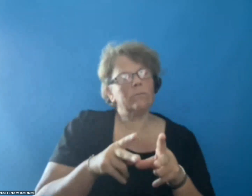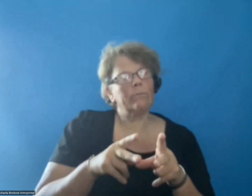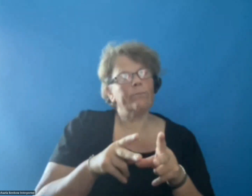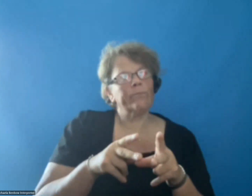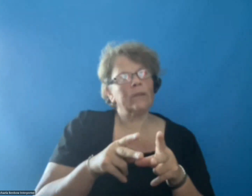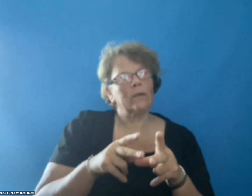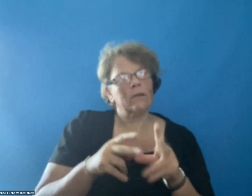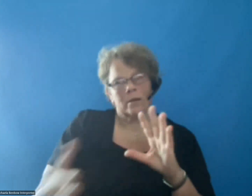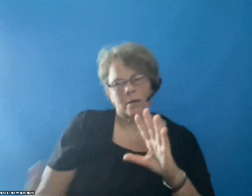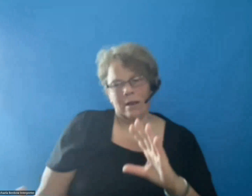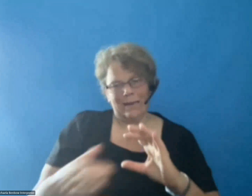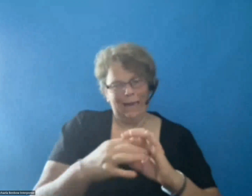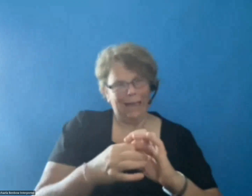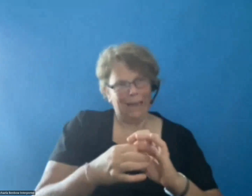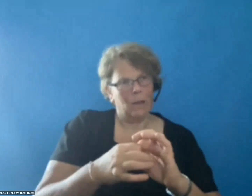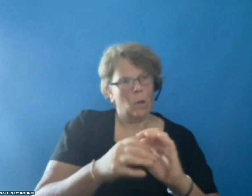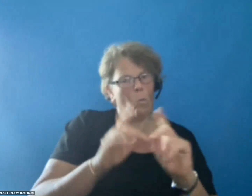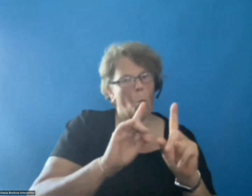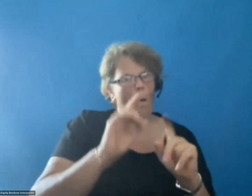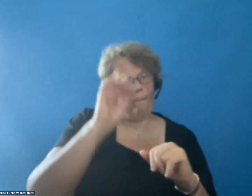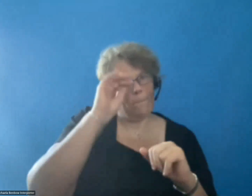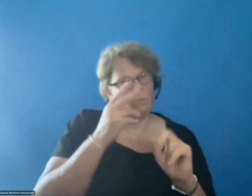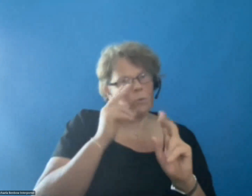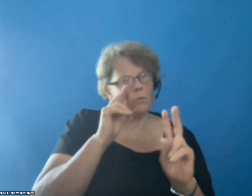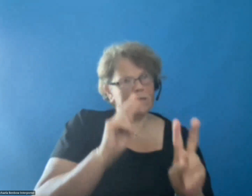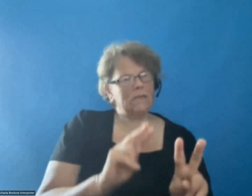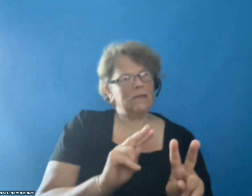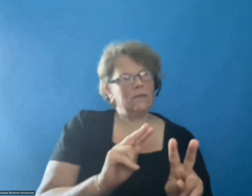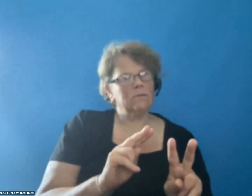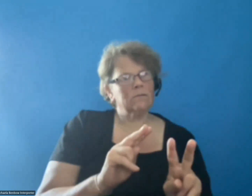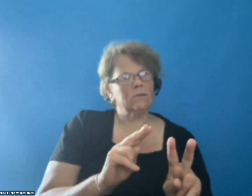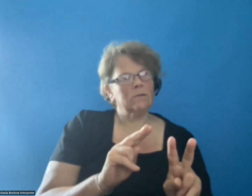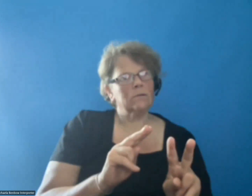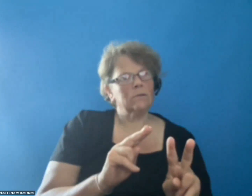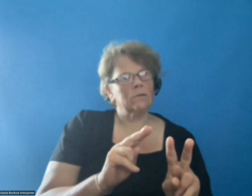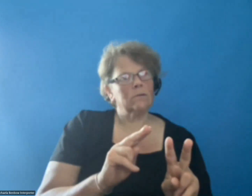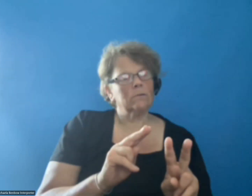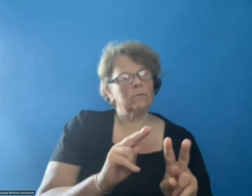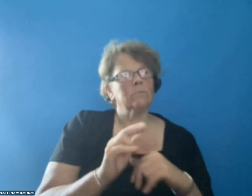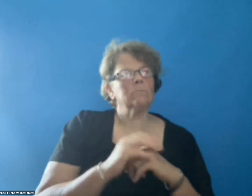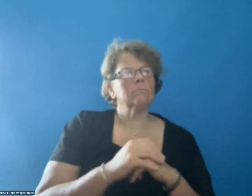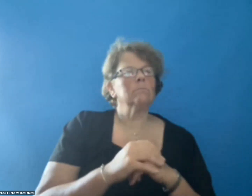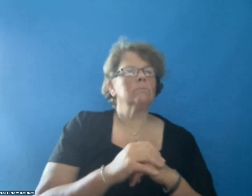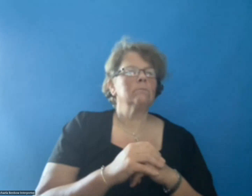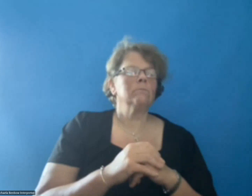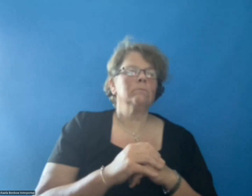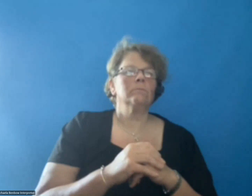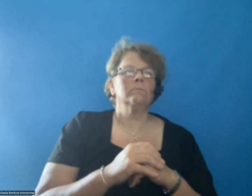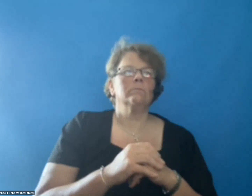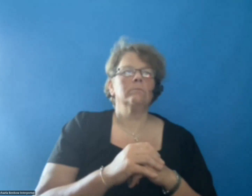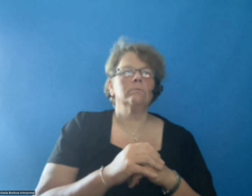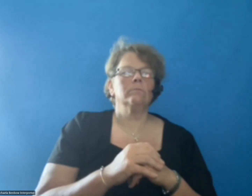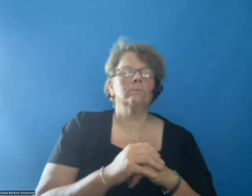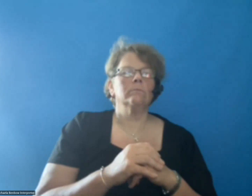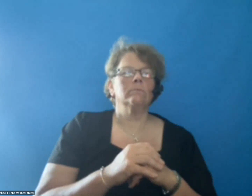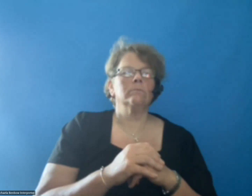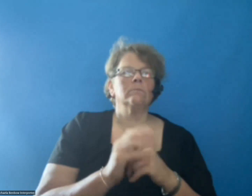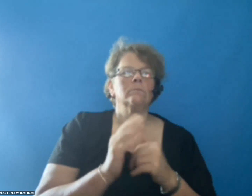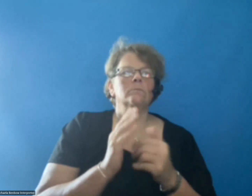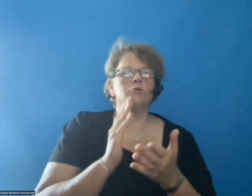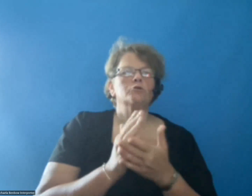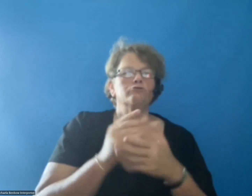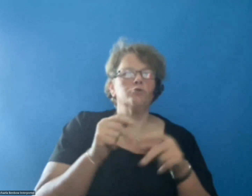link the records that people are seeing, is something that we've taken. So yeah, it's a true enabler to change,